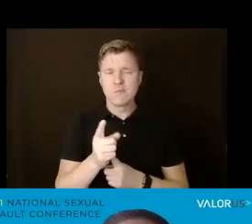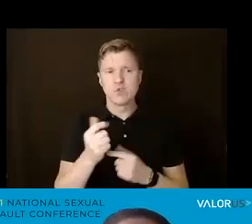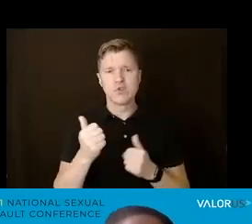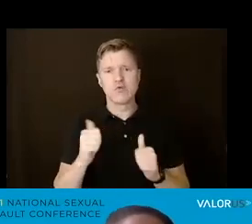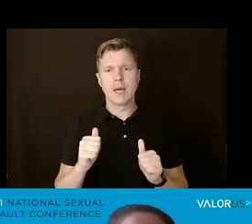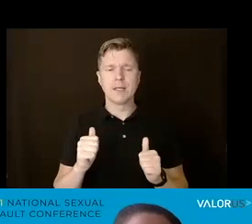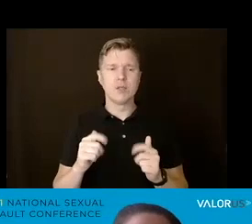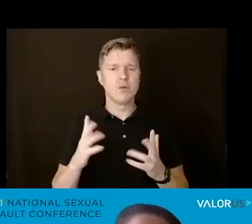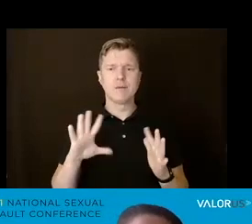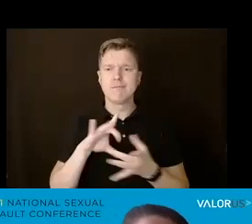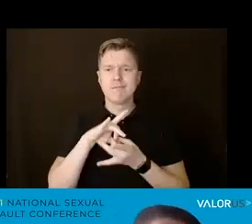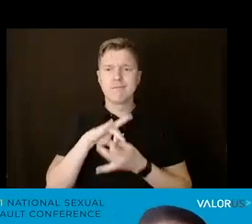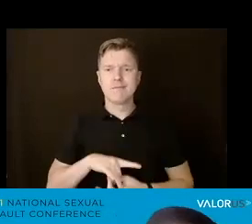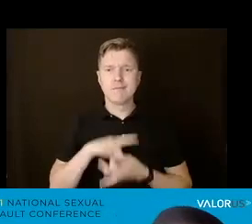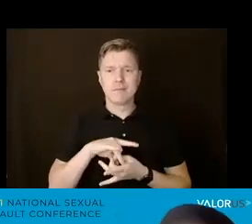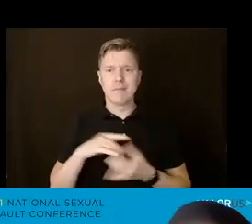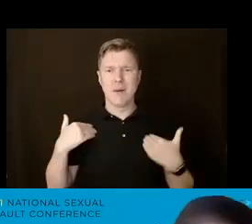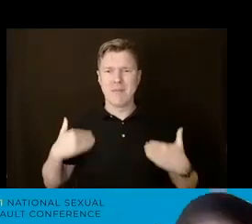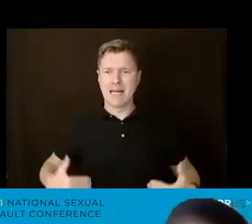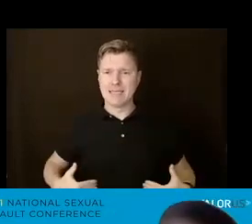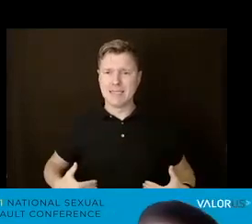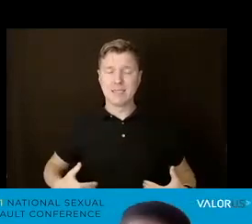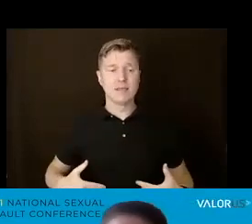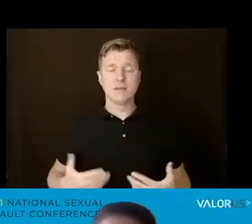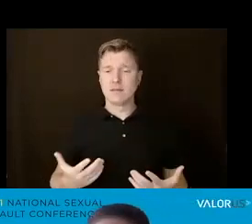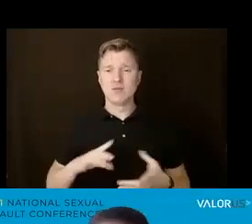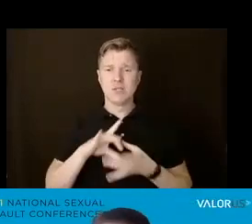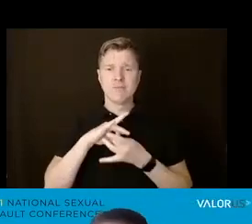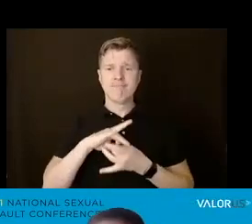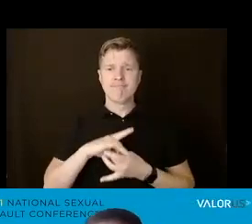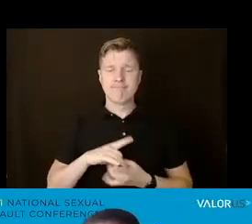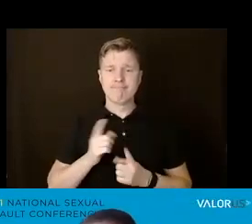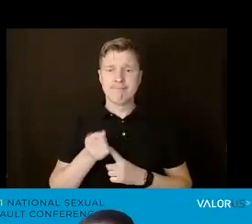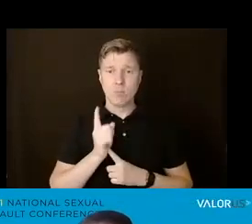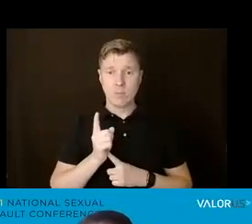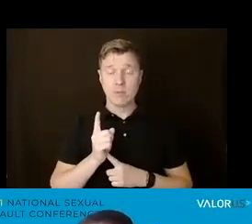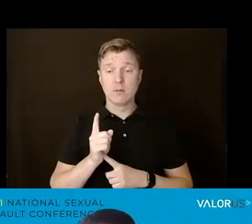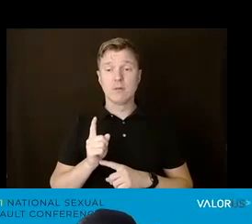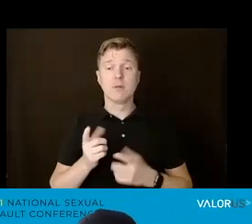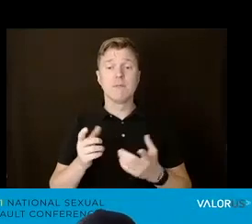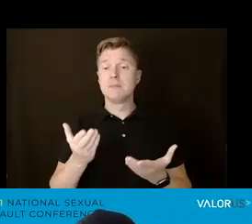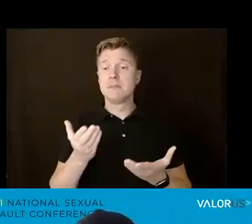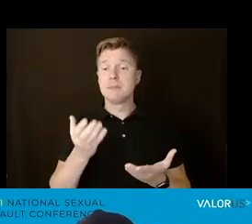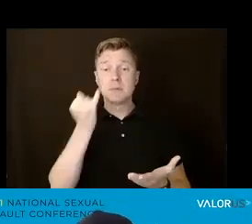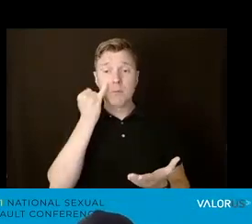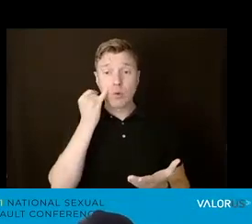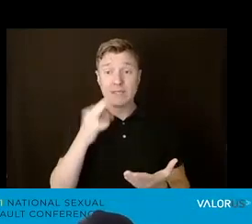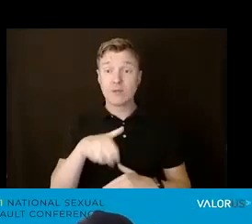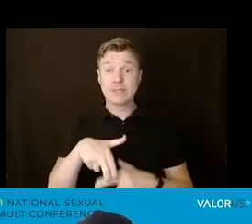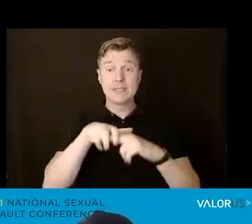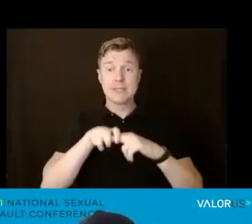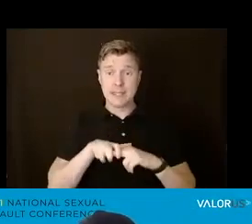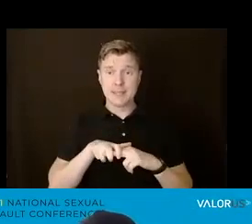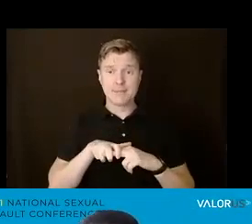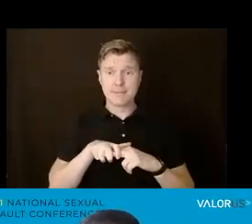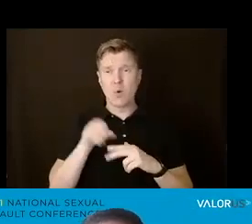get grounded in our bodies. So if if you are seated, that's fine. Or if